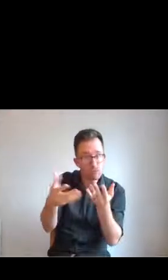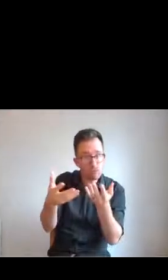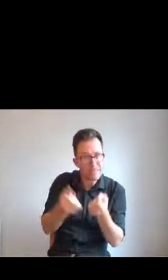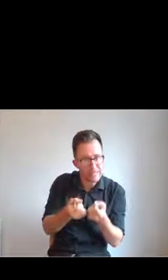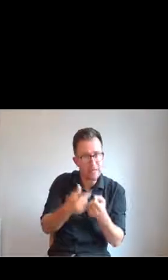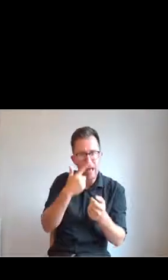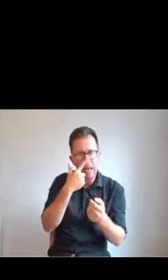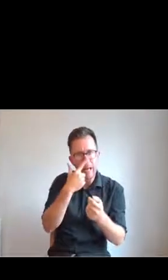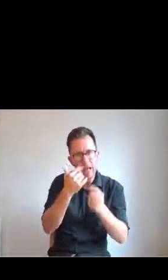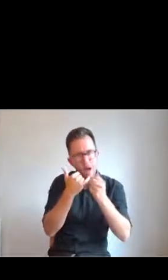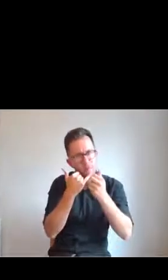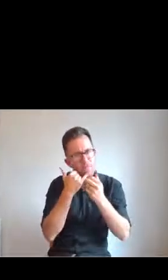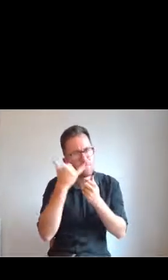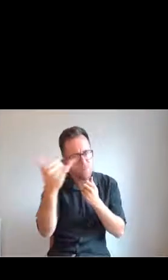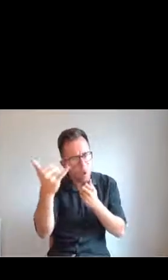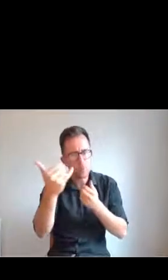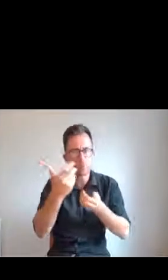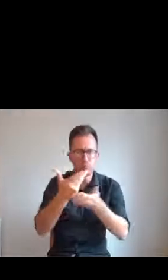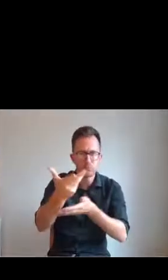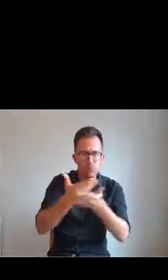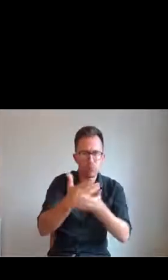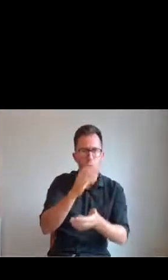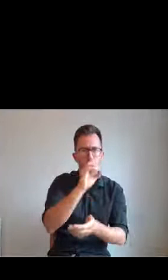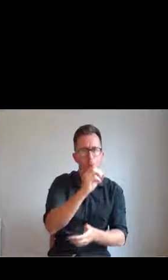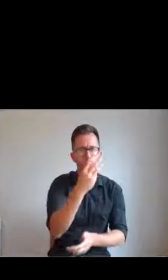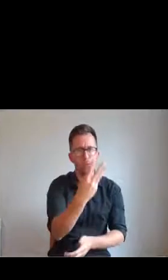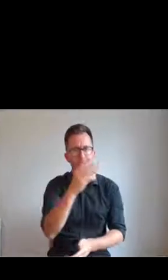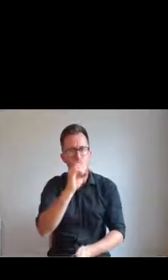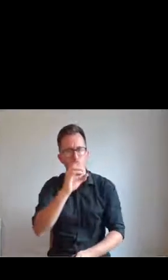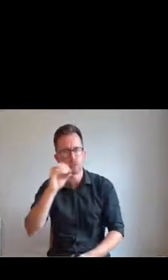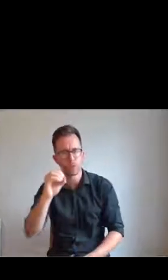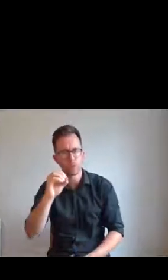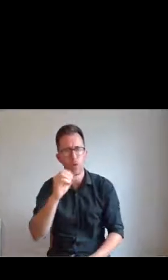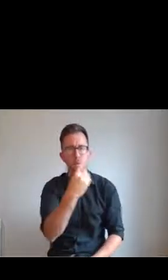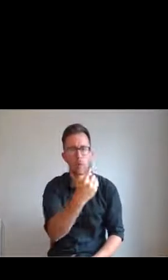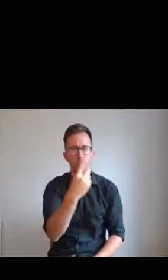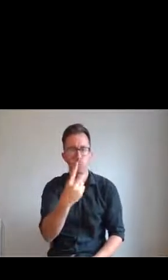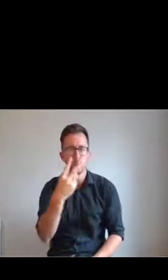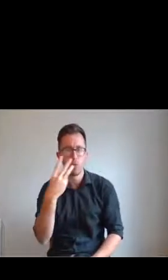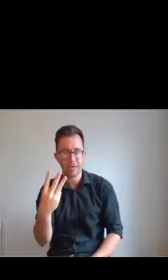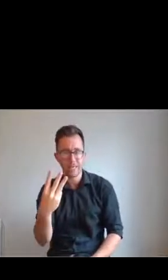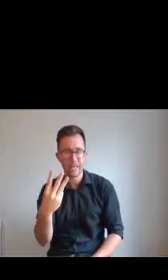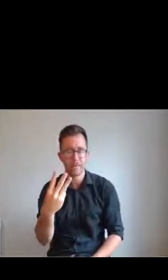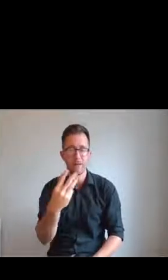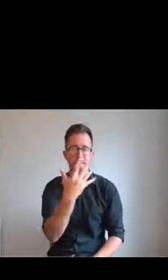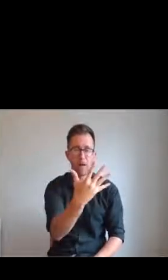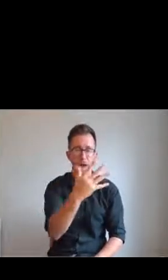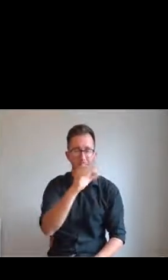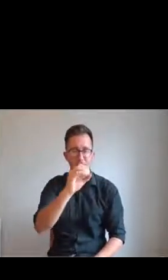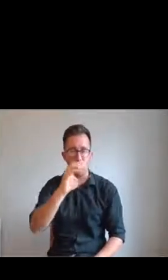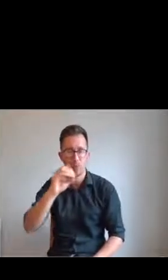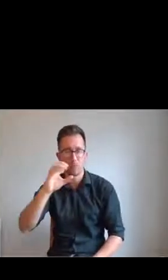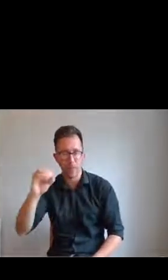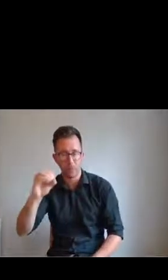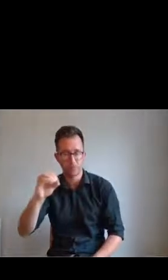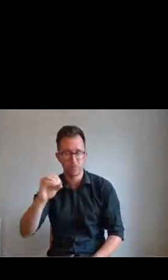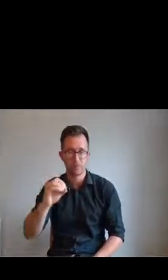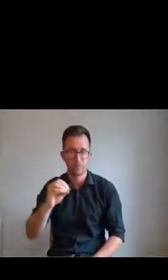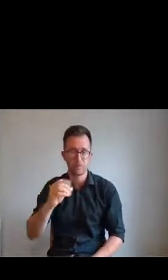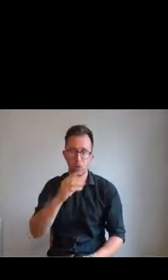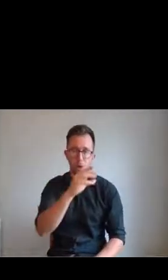a call to discuss it on 0300 123 5000.